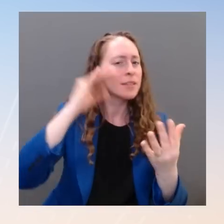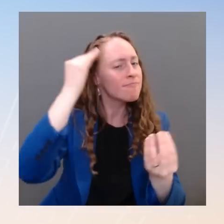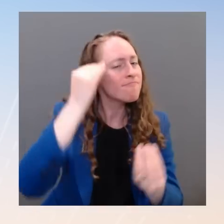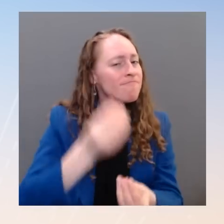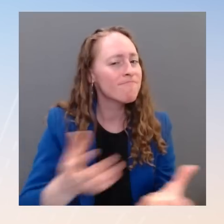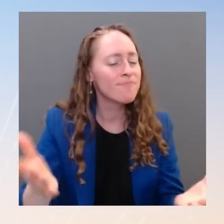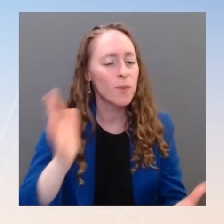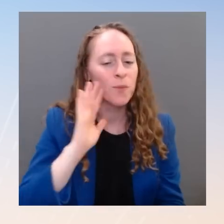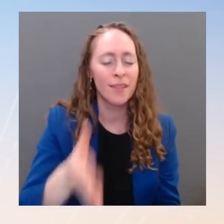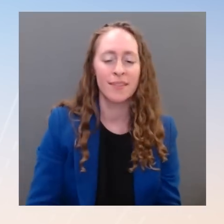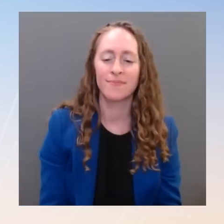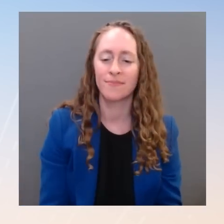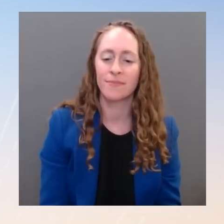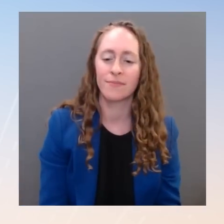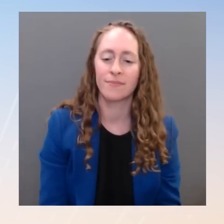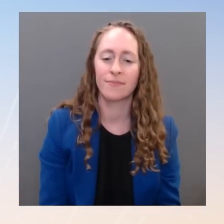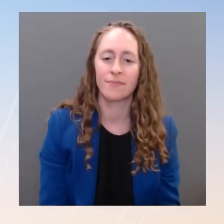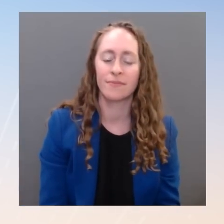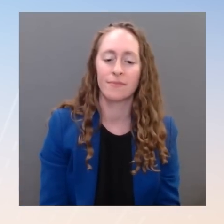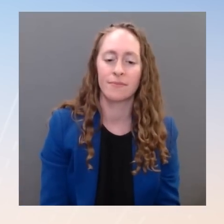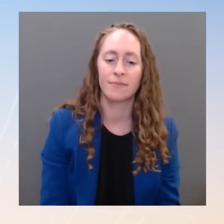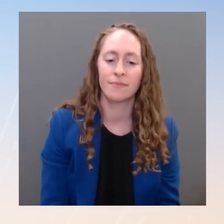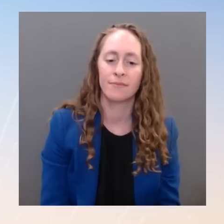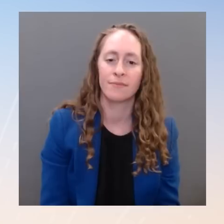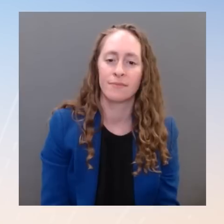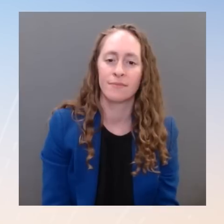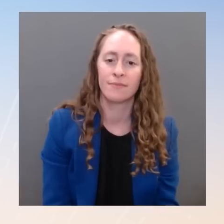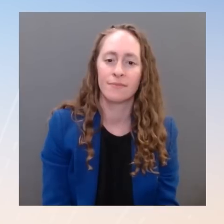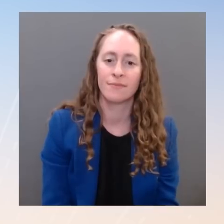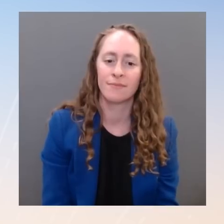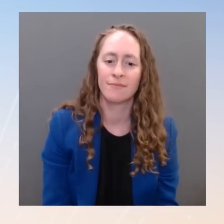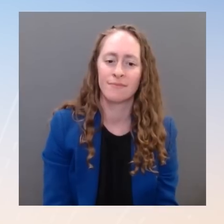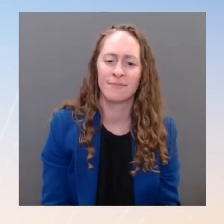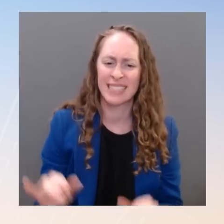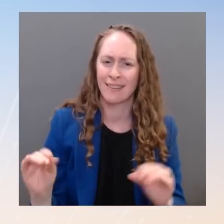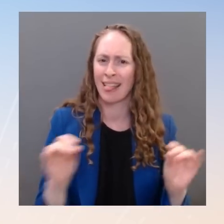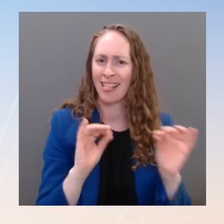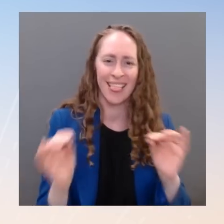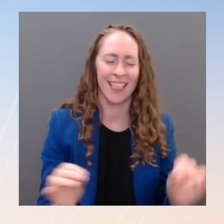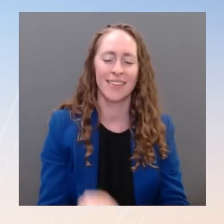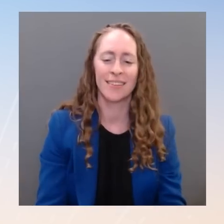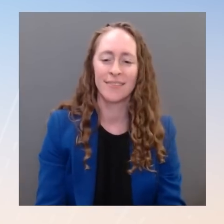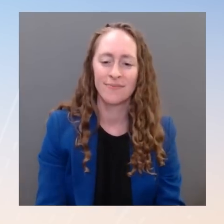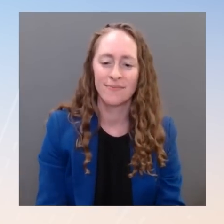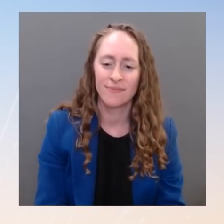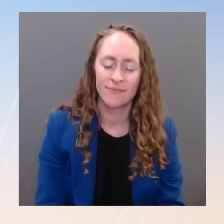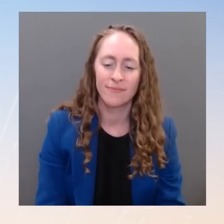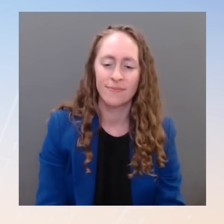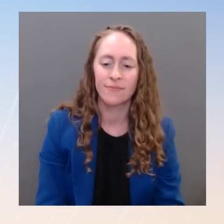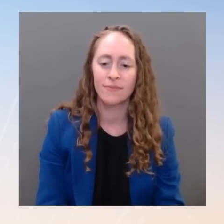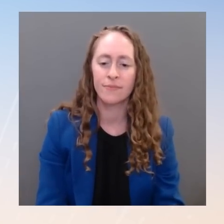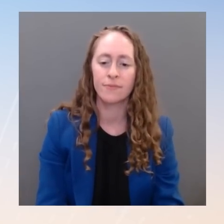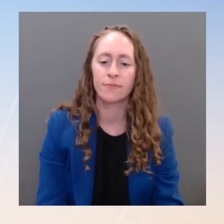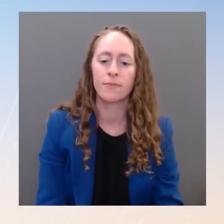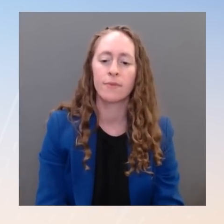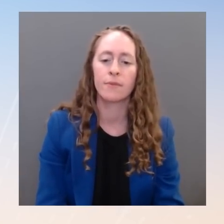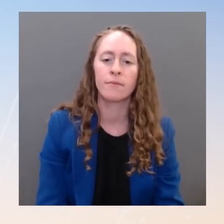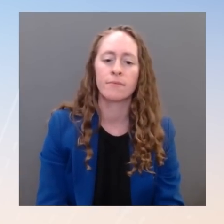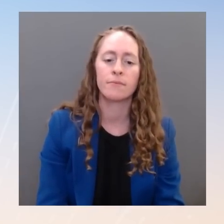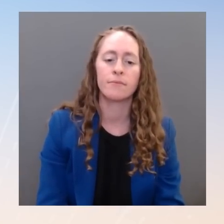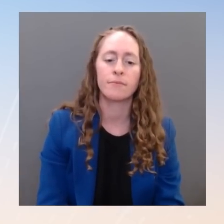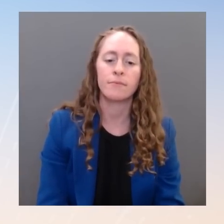Human Rights found that the city of Minneapolis and the MPD engaged in a pattern of practice of racial